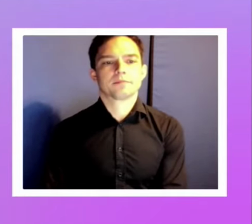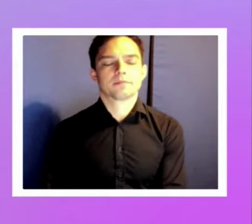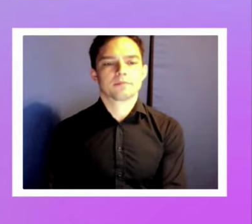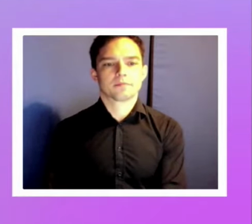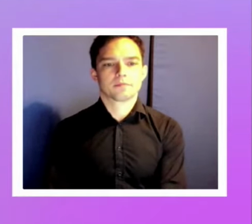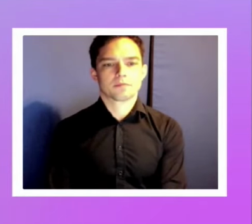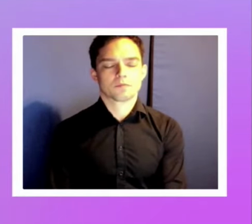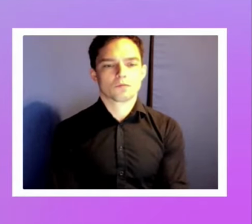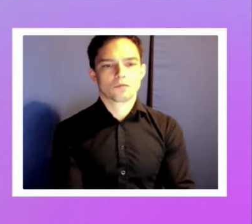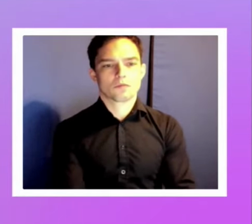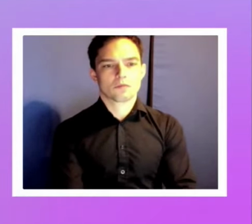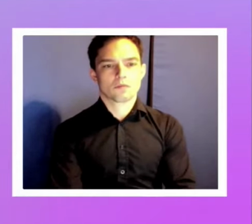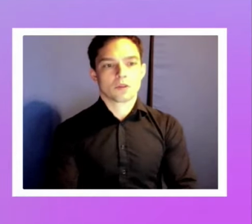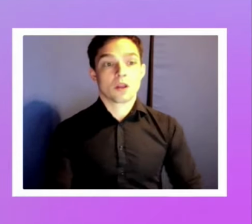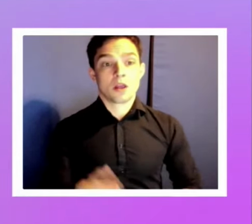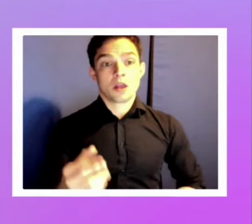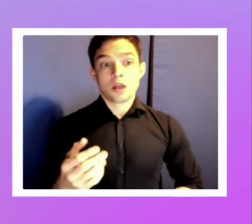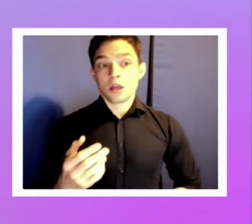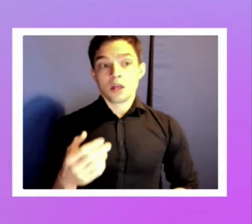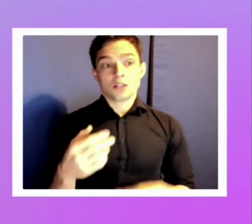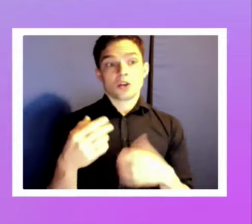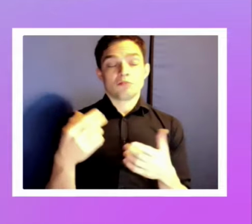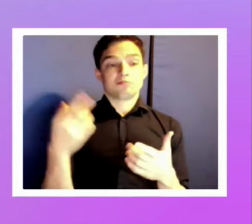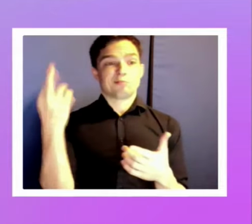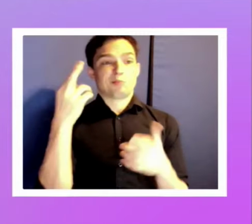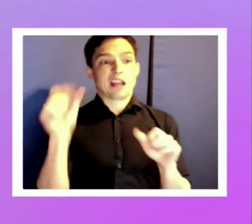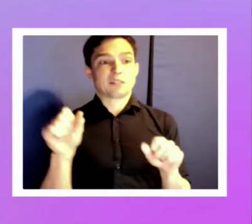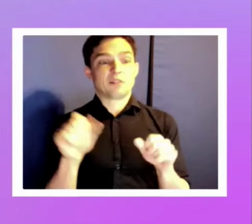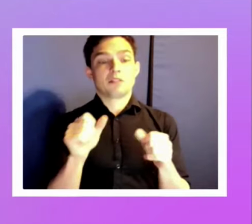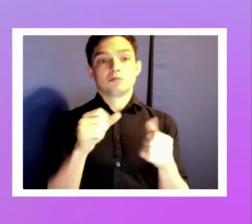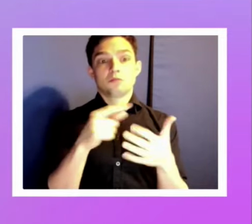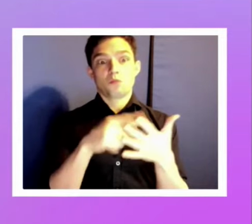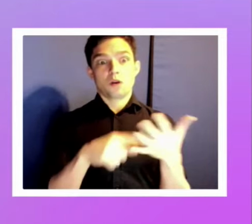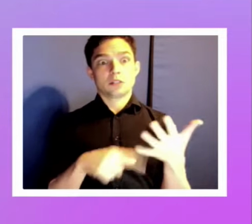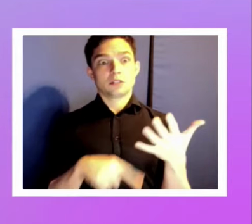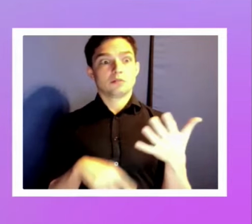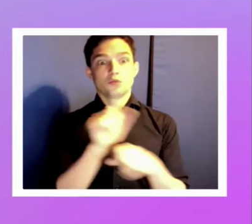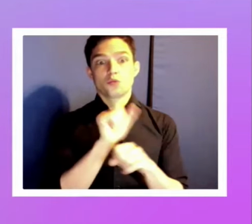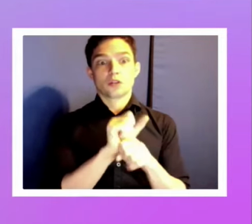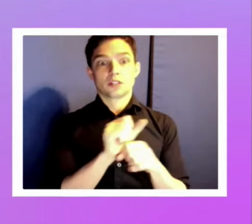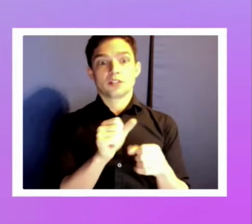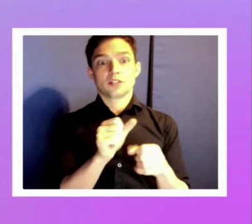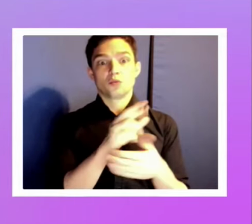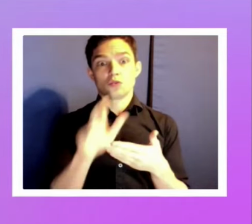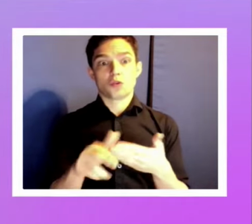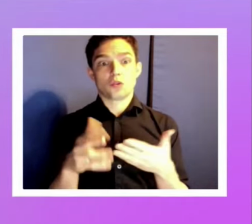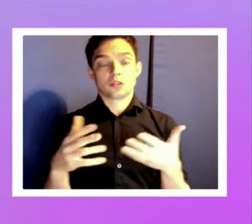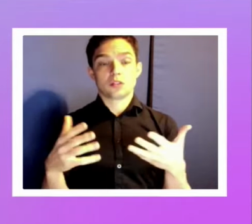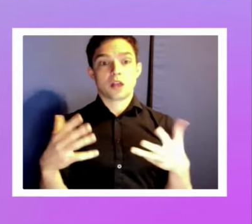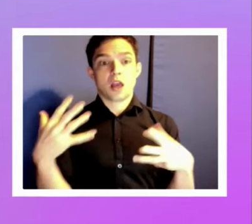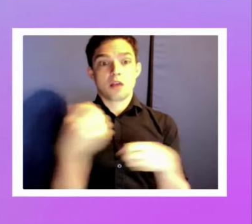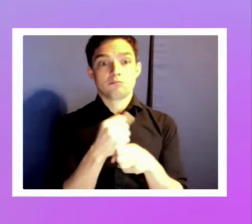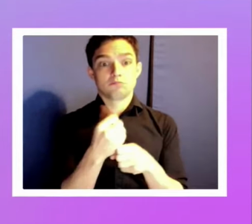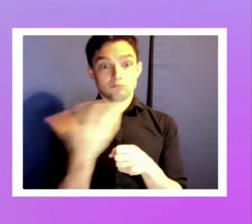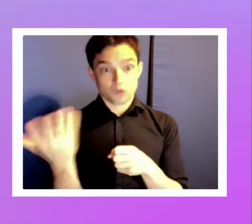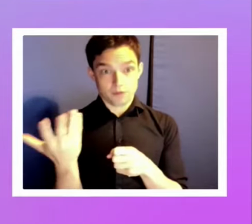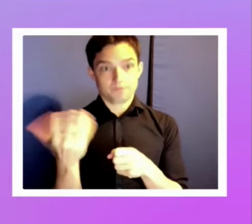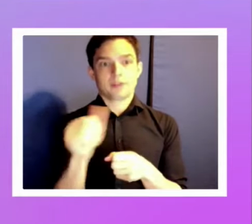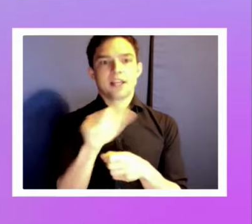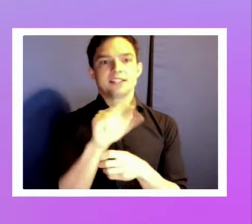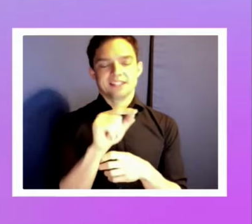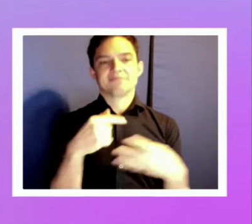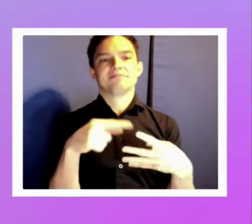So just practically, what has that work, all of that work, resulted in? So ACT